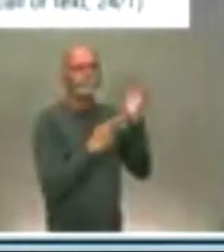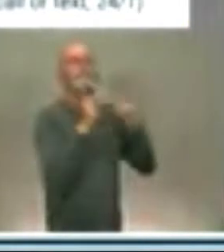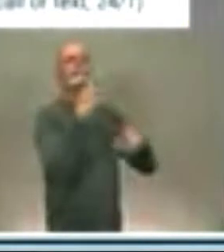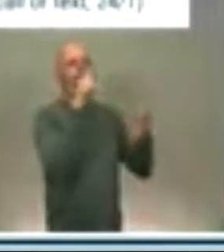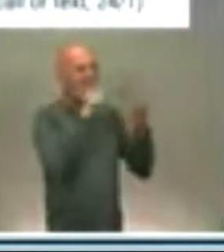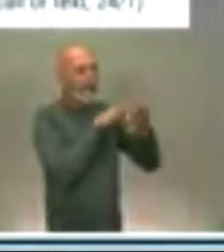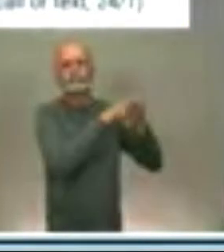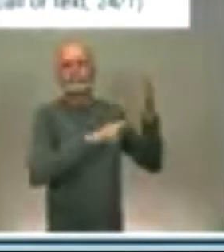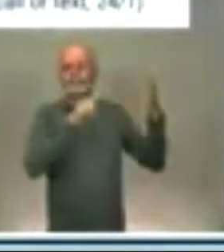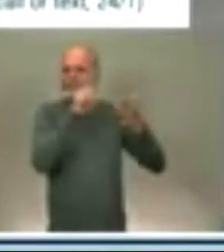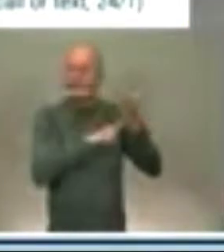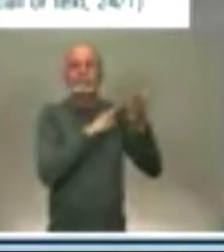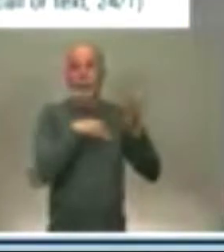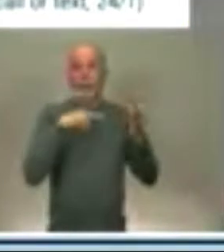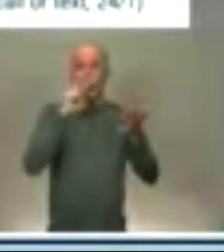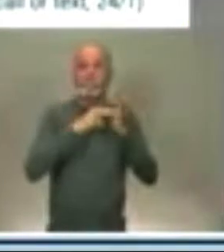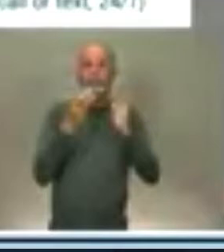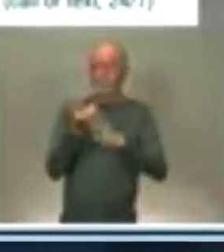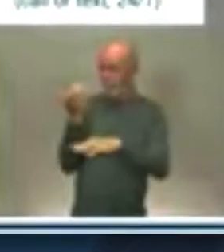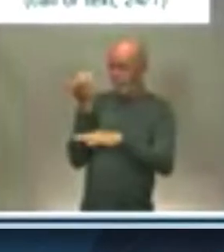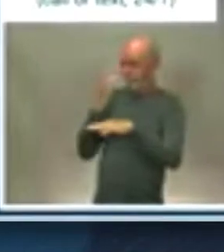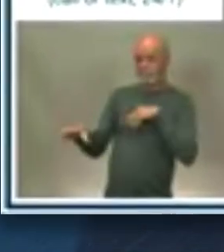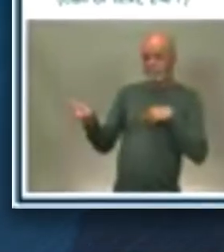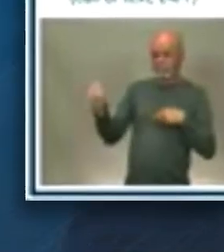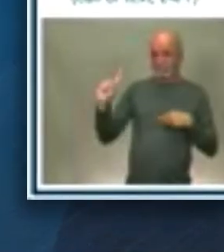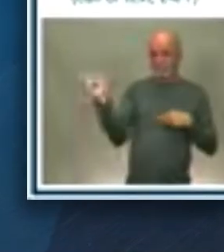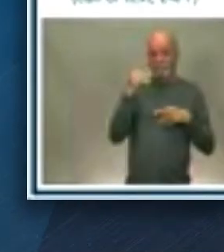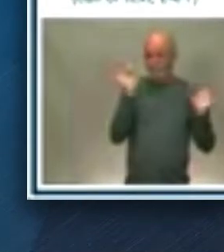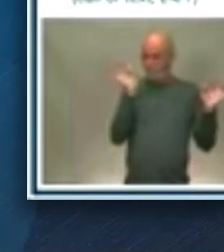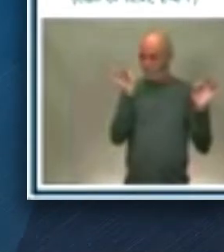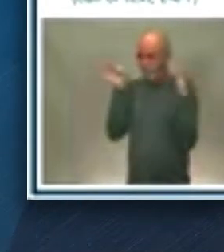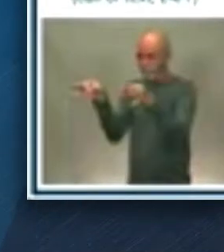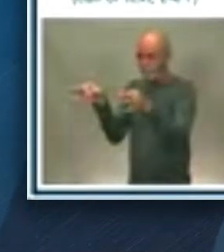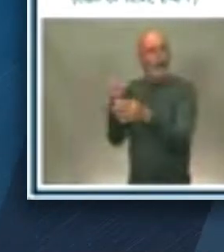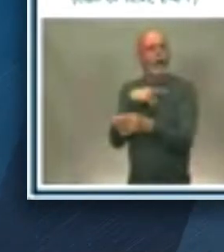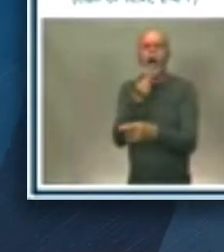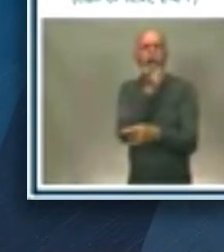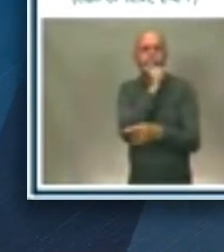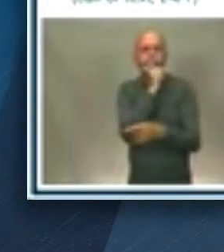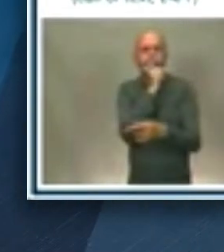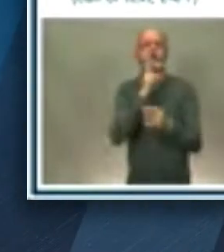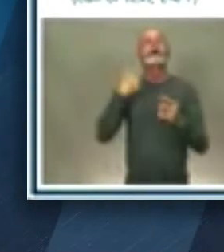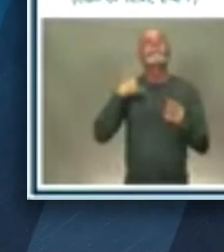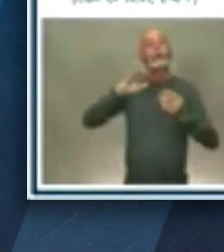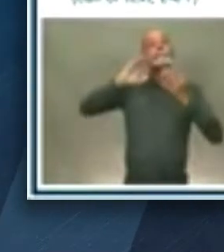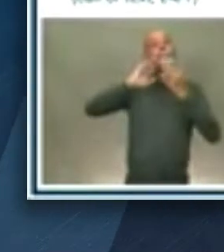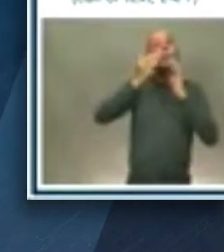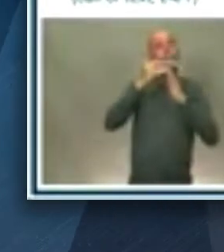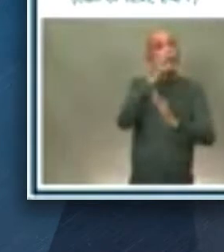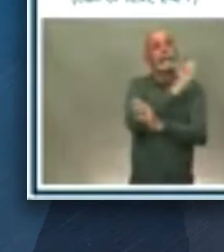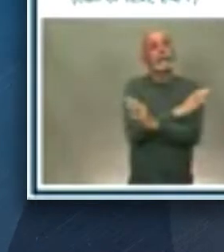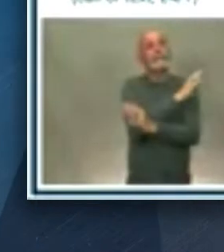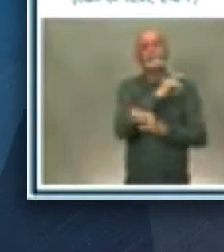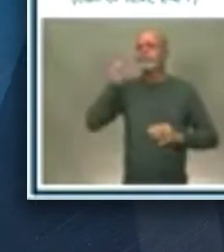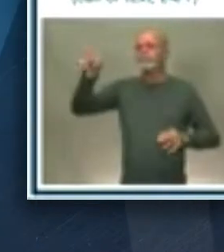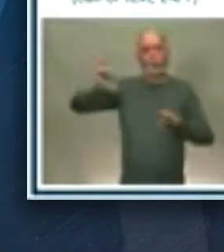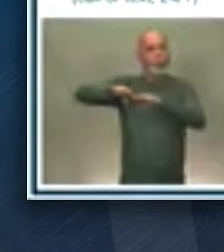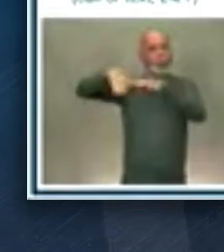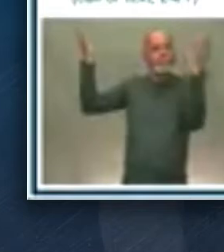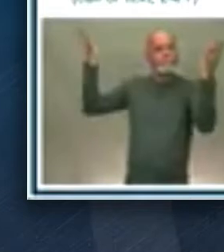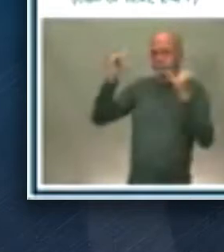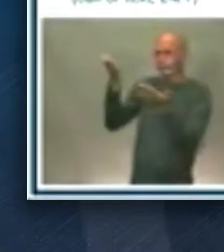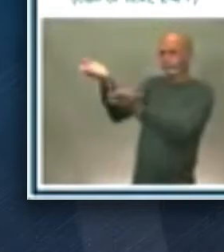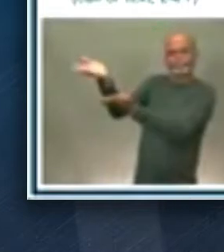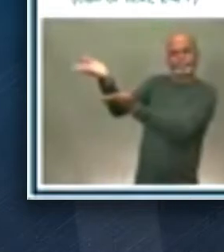had community clinics, but, you know, and the community clinics were necessary when we had large volumes of people getting immunized. We don't